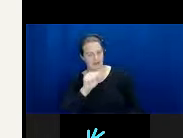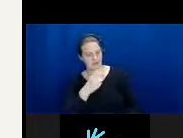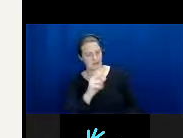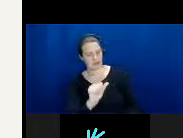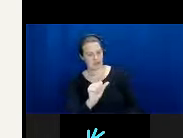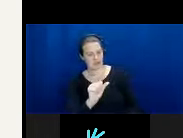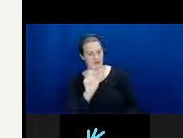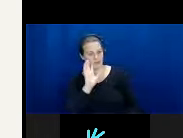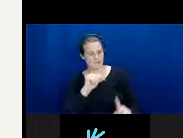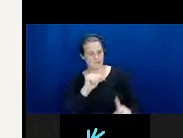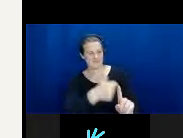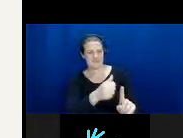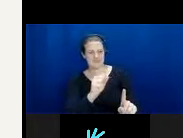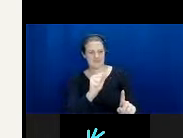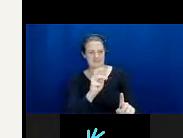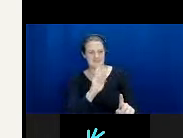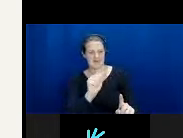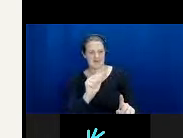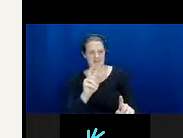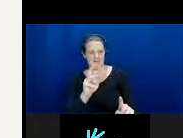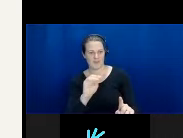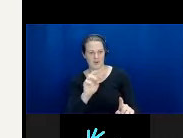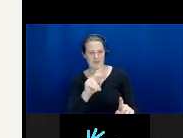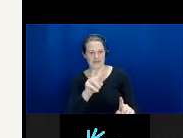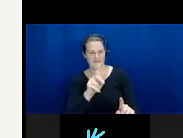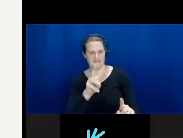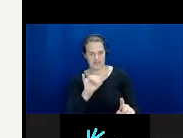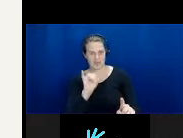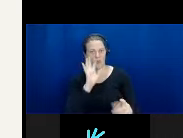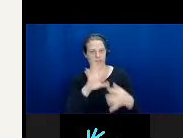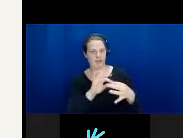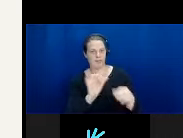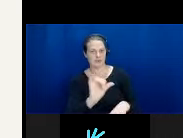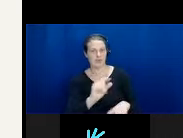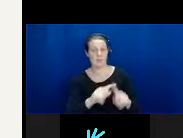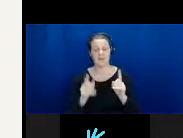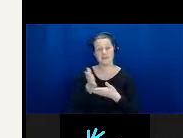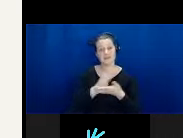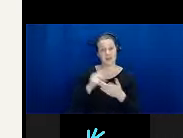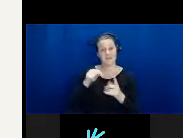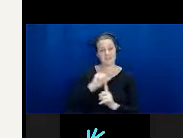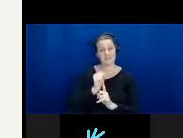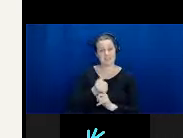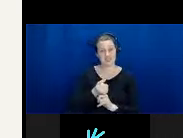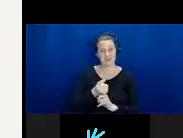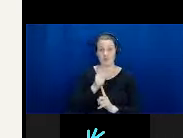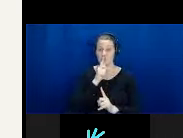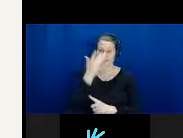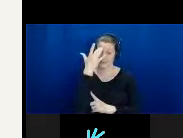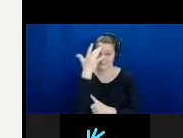I'll let Dr. Mortazavi also share too, but with some of these conditions, it's really smart